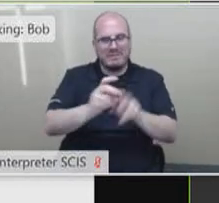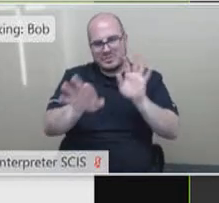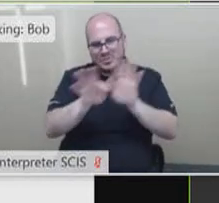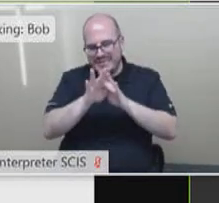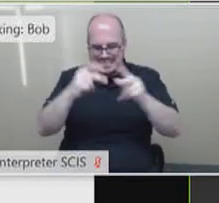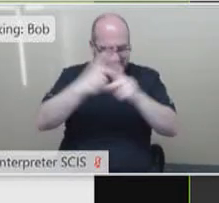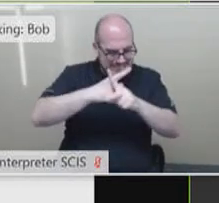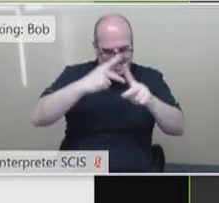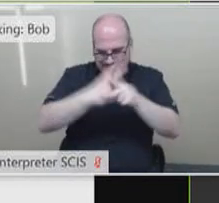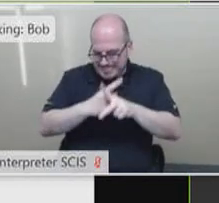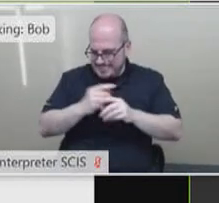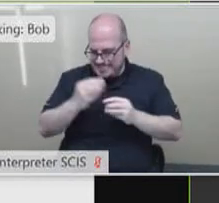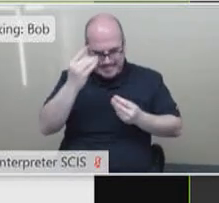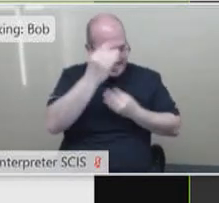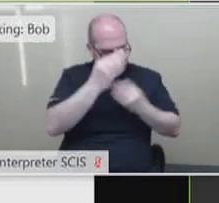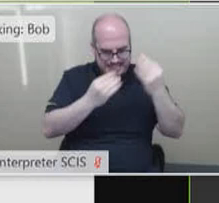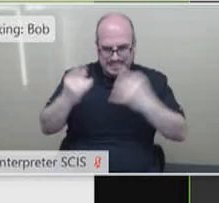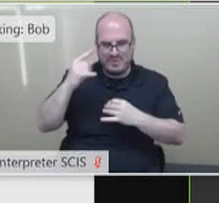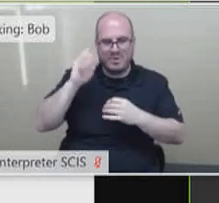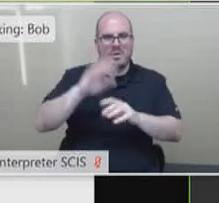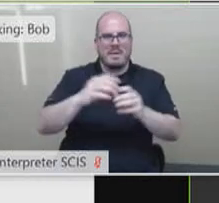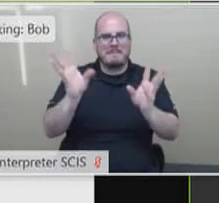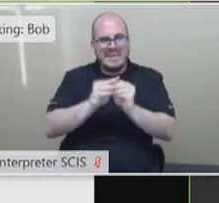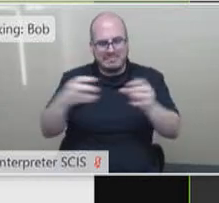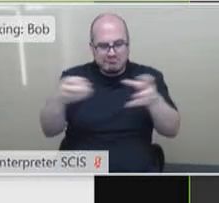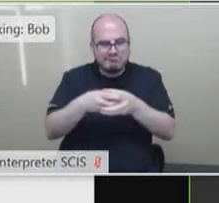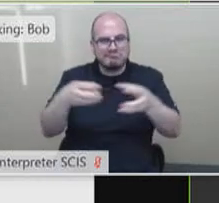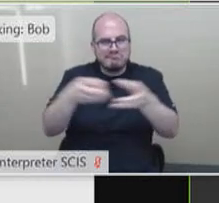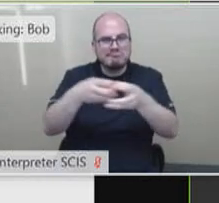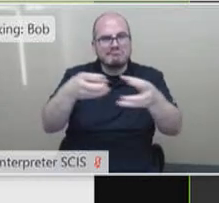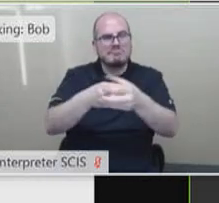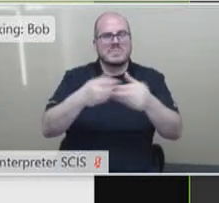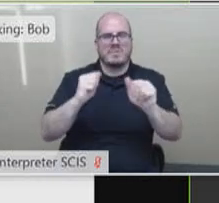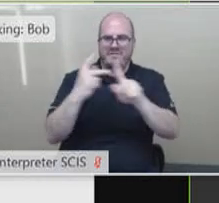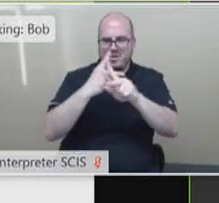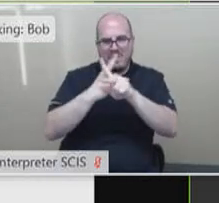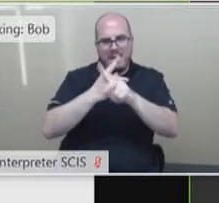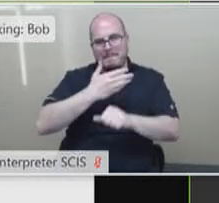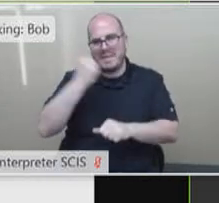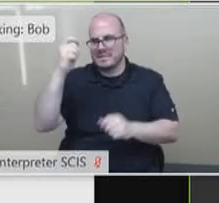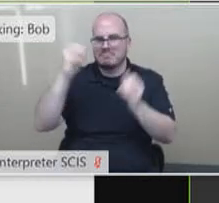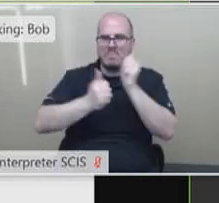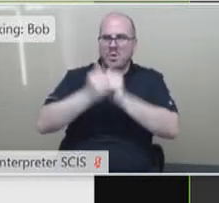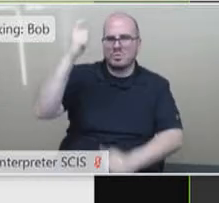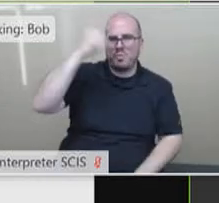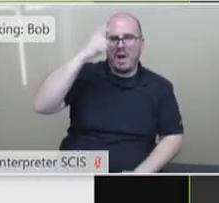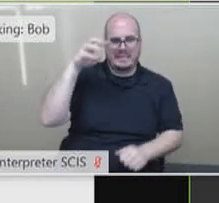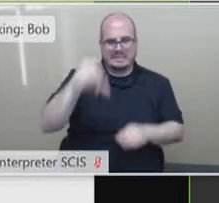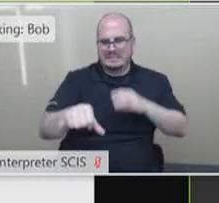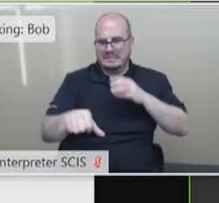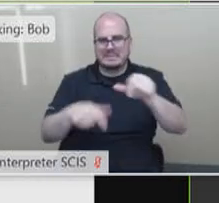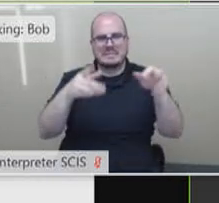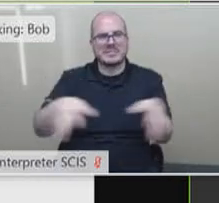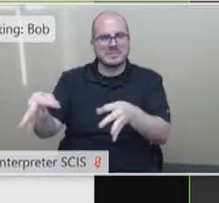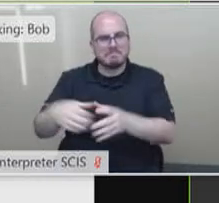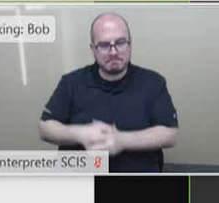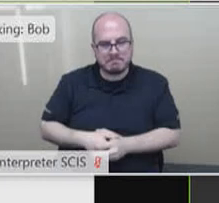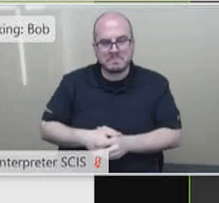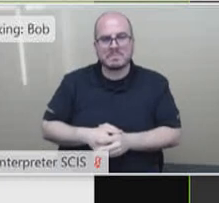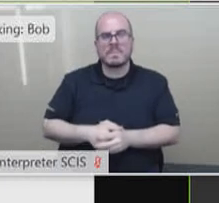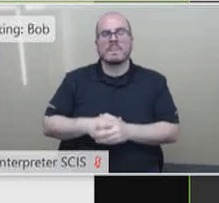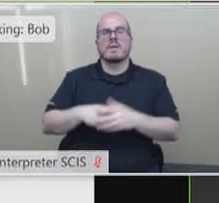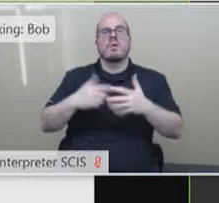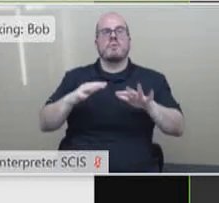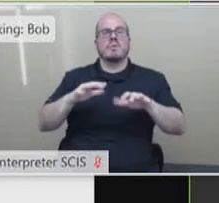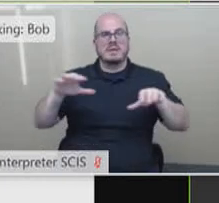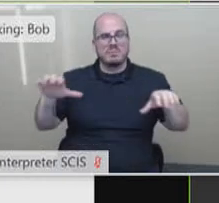table. We've been meeting internally to decide how to proceed. Luckily for us, we did do some pre-planning work. The mayor had